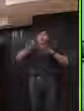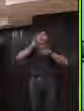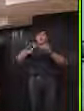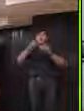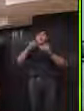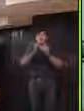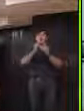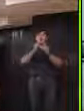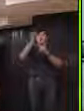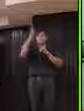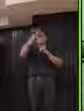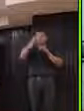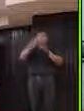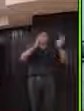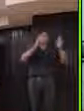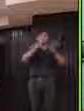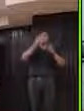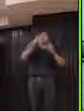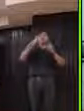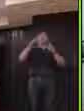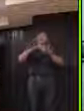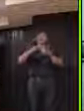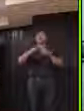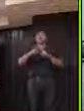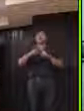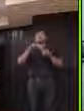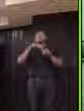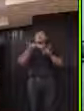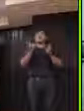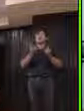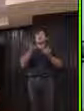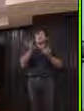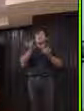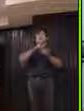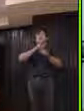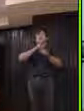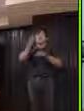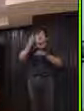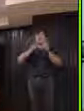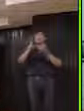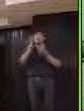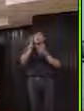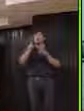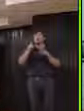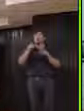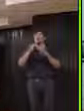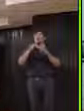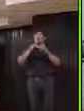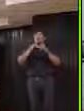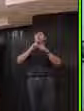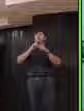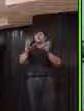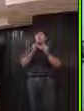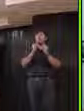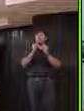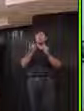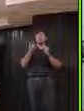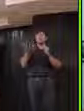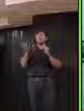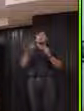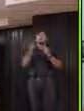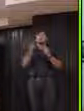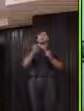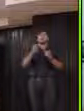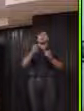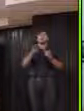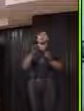now in Pakistan occupied Kashmir, and also the massacre of Muslims in Jammu, as it didn't lead to much of a protest from Sheikh Abdullah. And